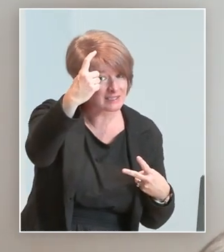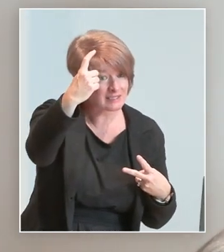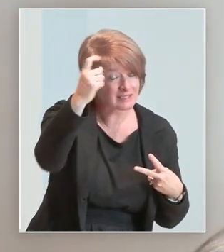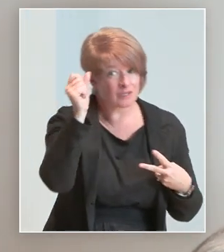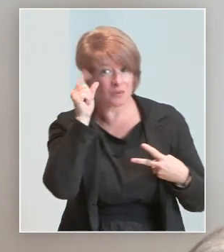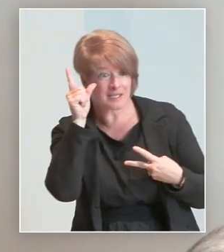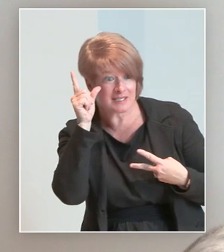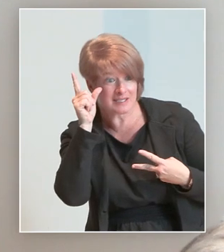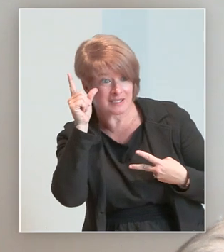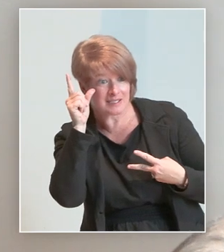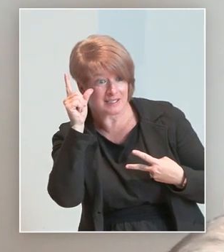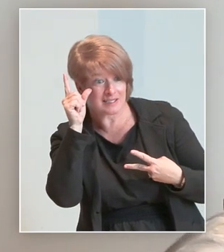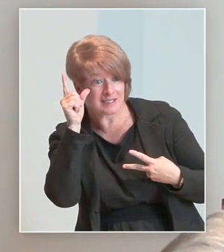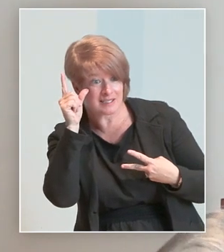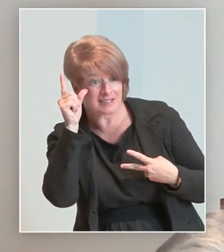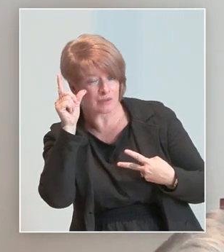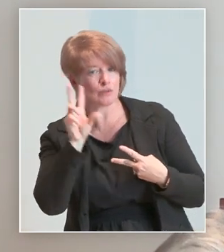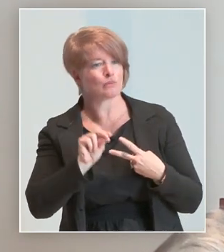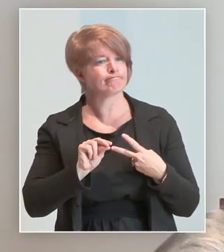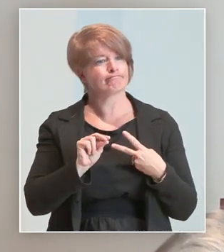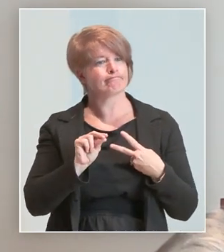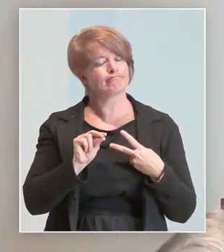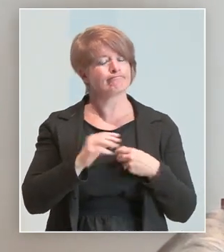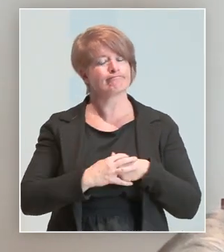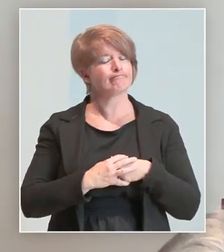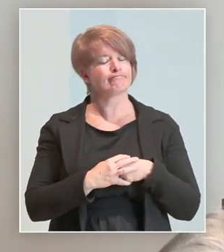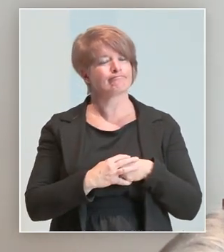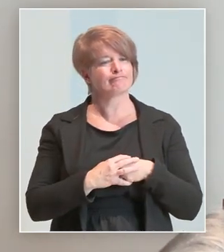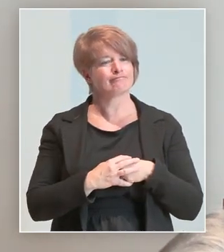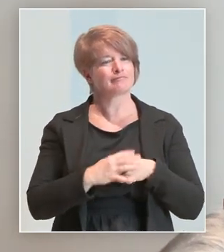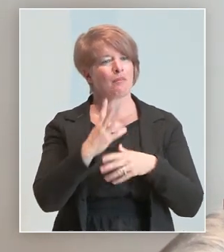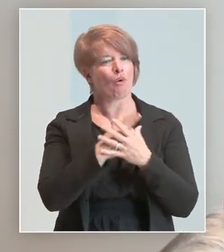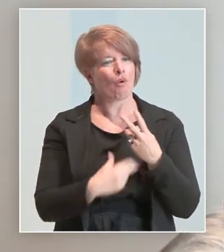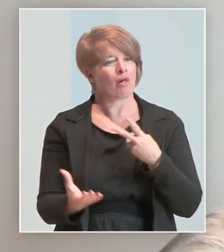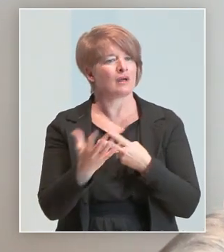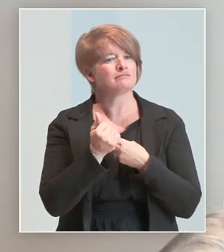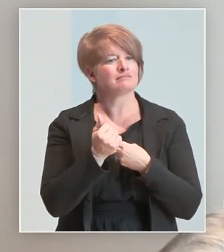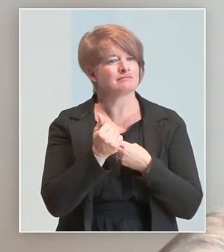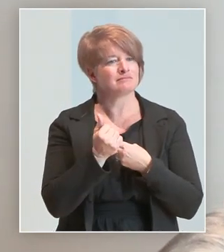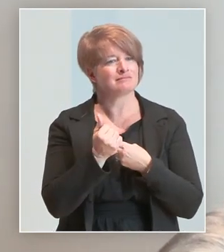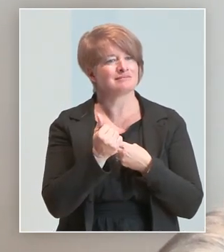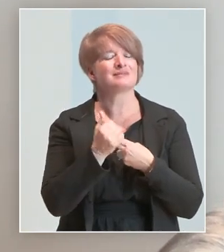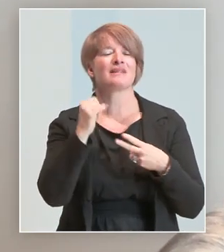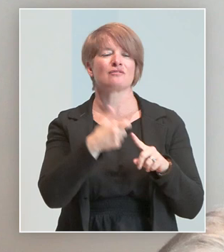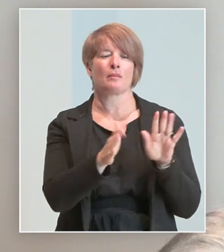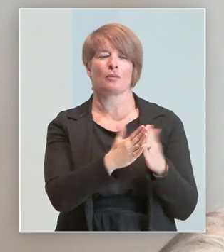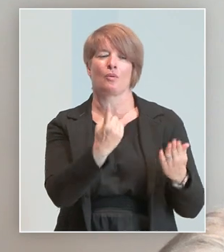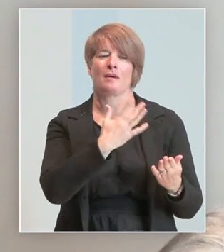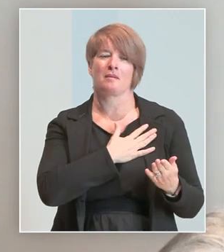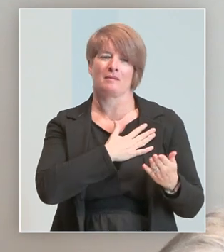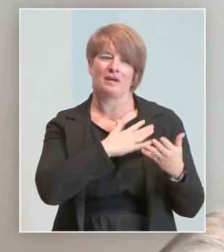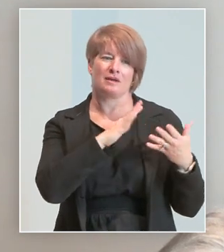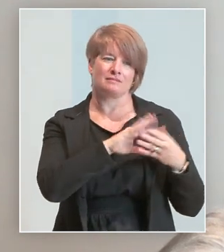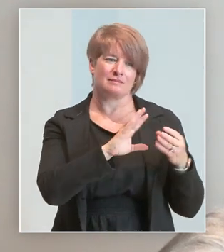you awake? No. Book one of Black Metamorphosis. I also want to